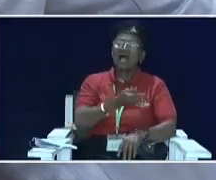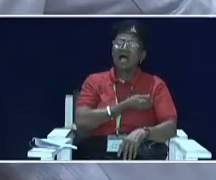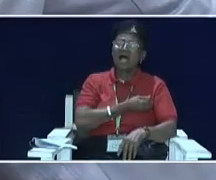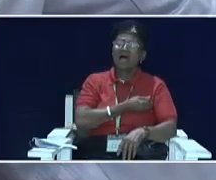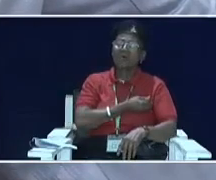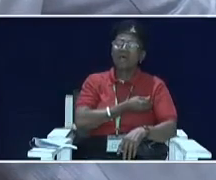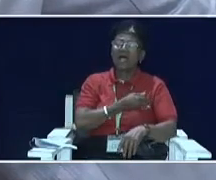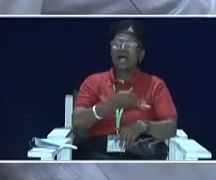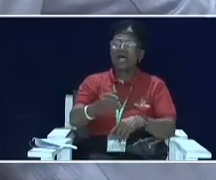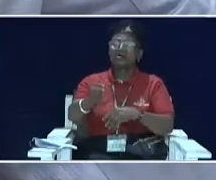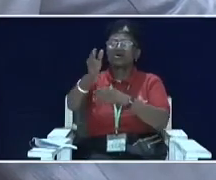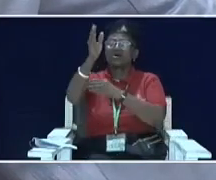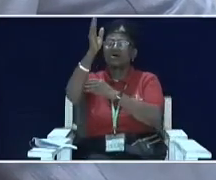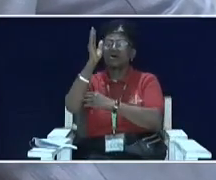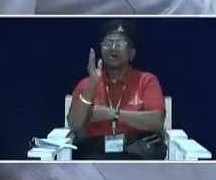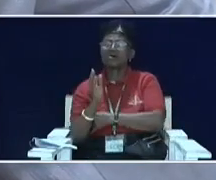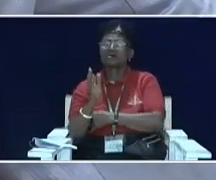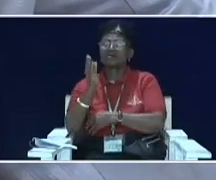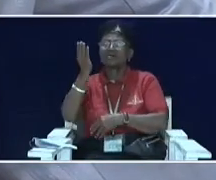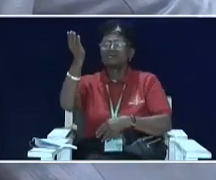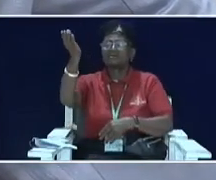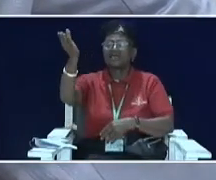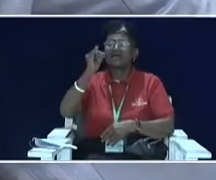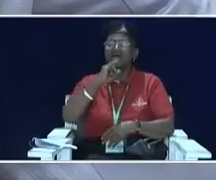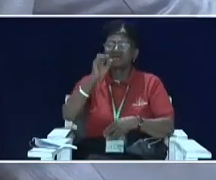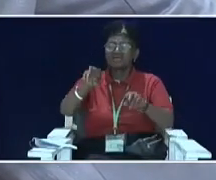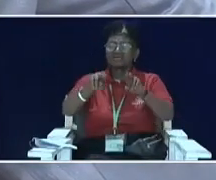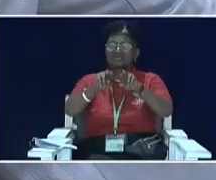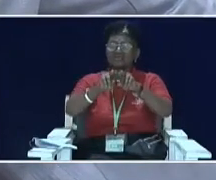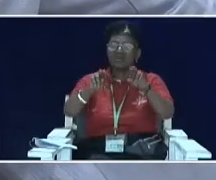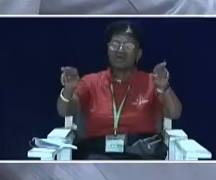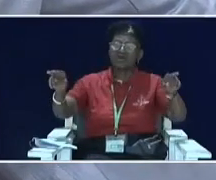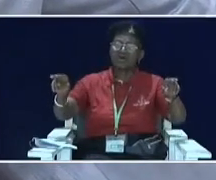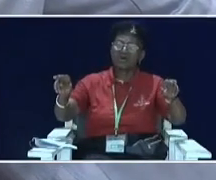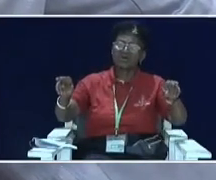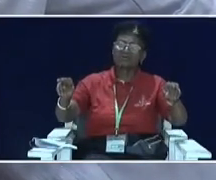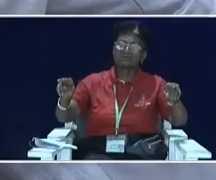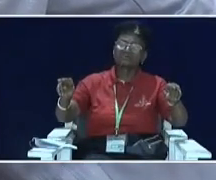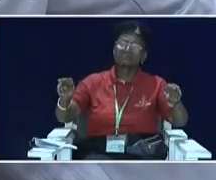like our God. There is